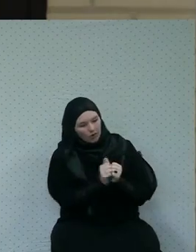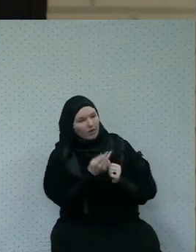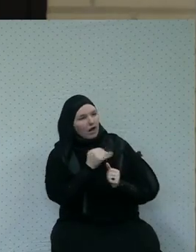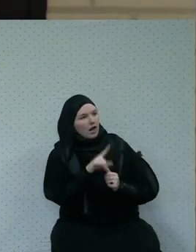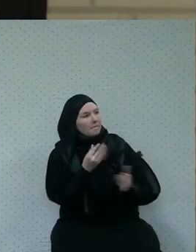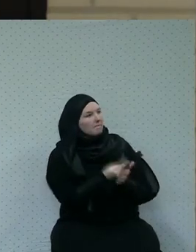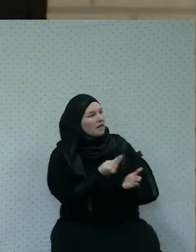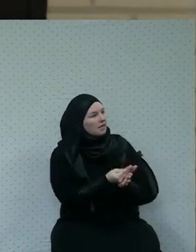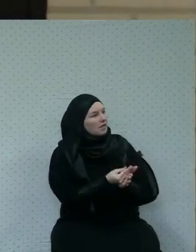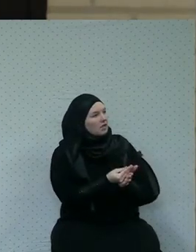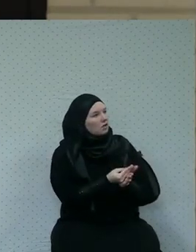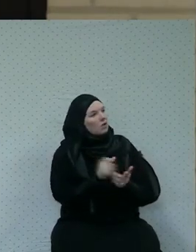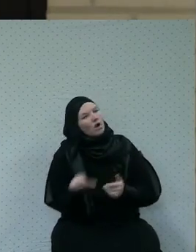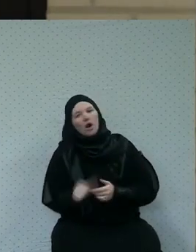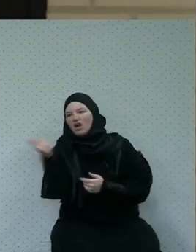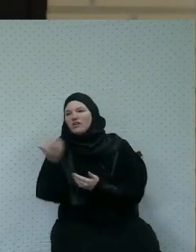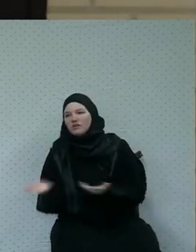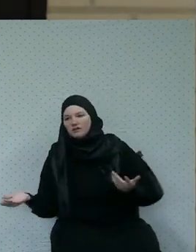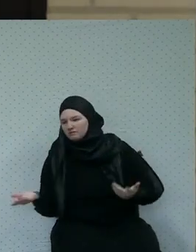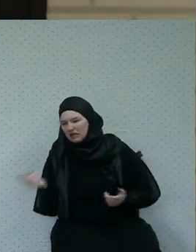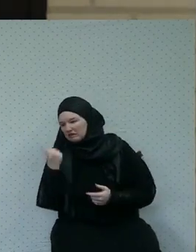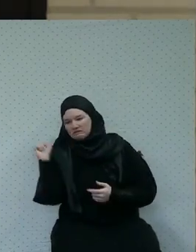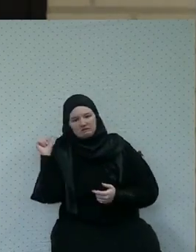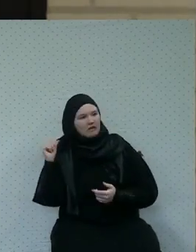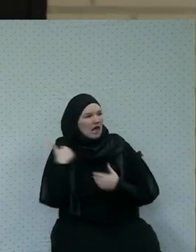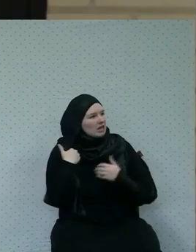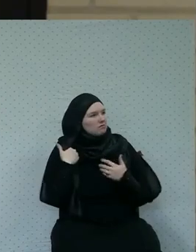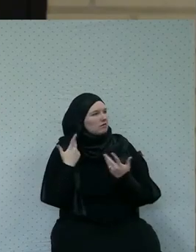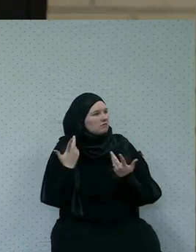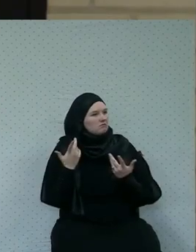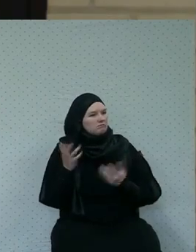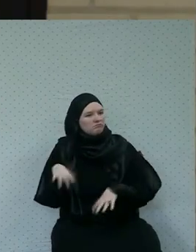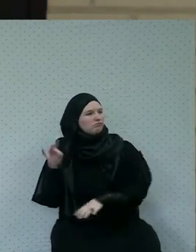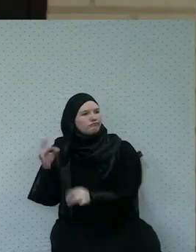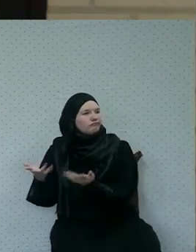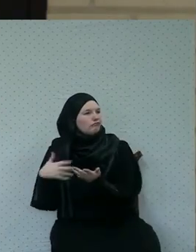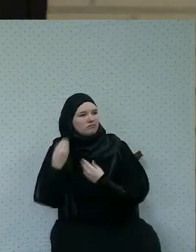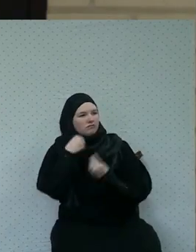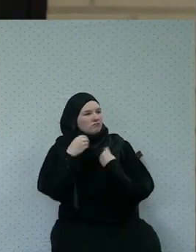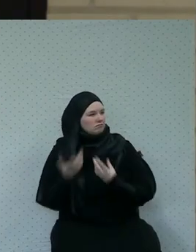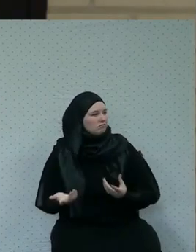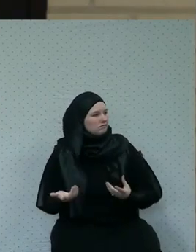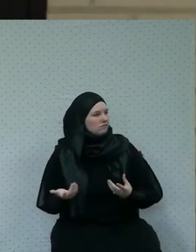or from other sources, scavenge anything, like animals grazing in the jungle.